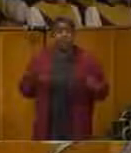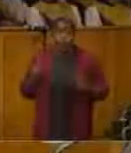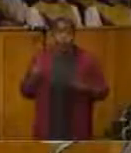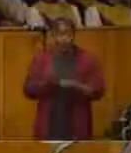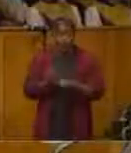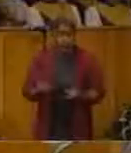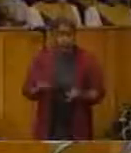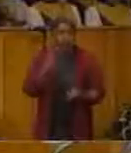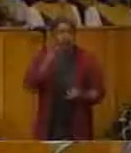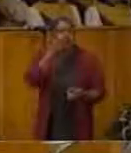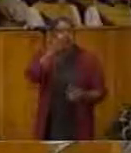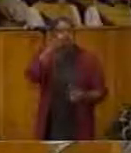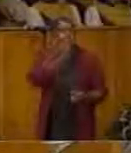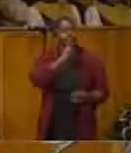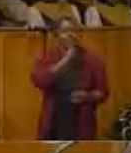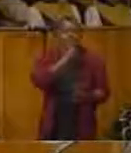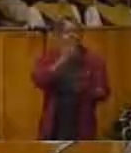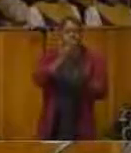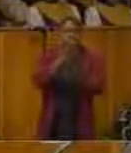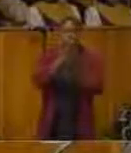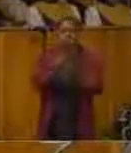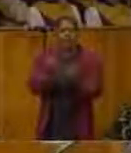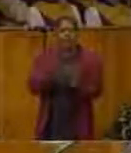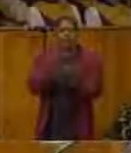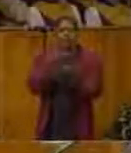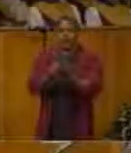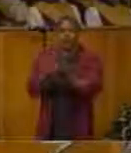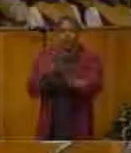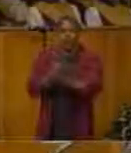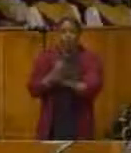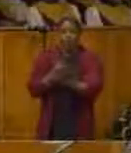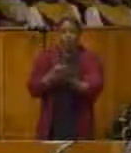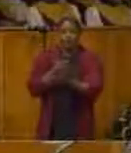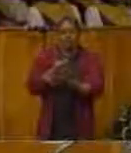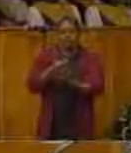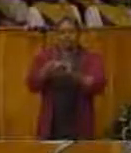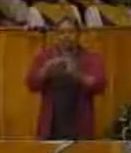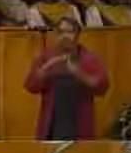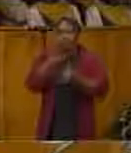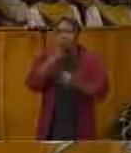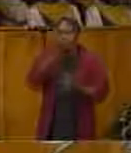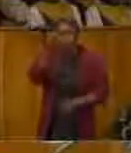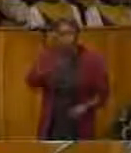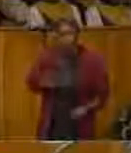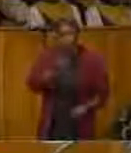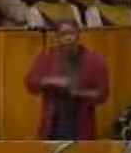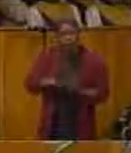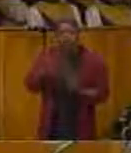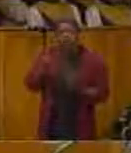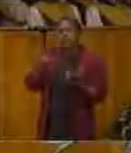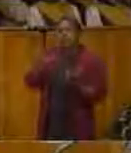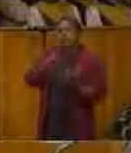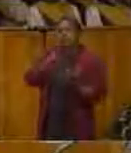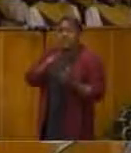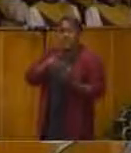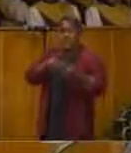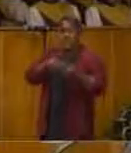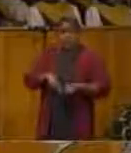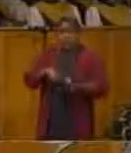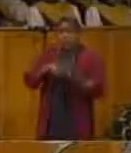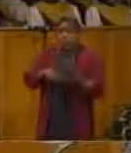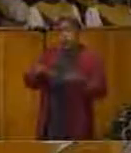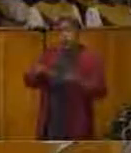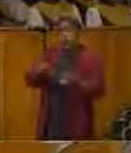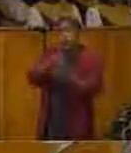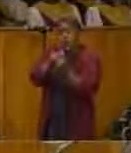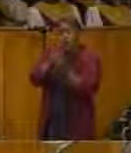Because it is really not how much you earn that speaks to who you are. But Judy, it's rather what you do with money that